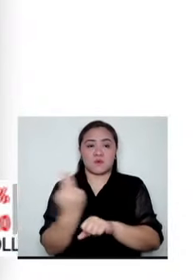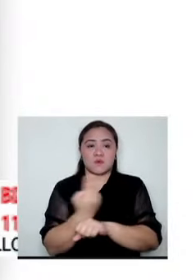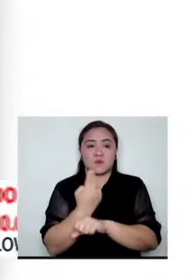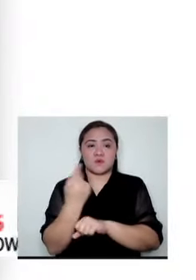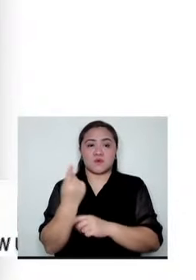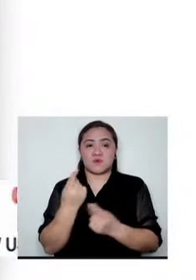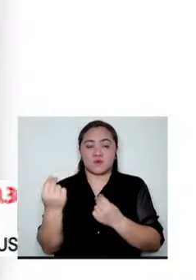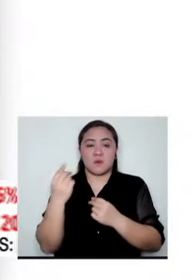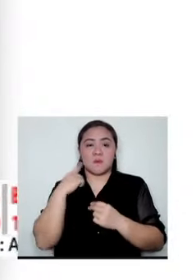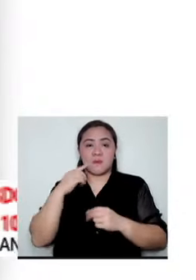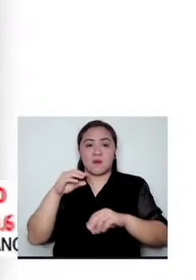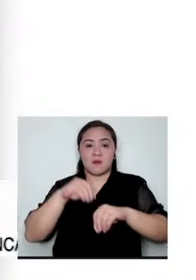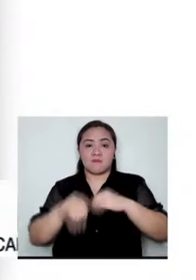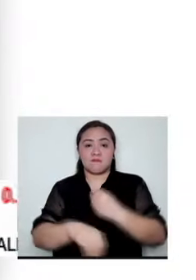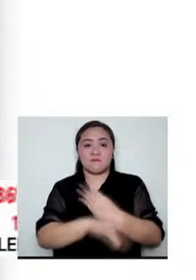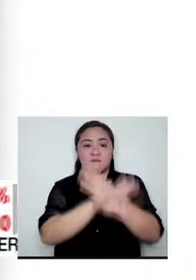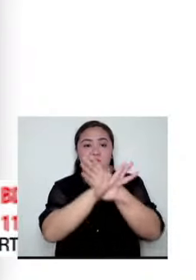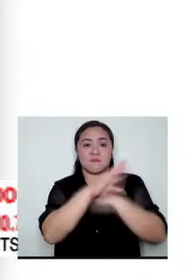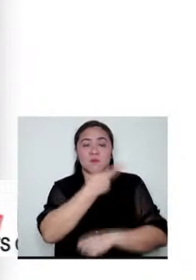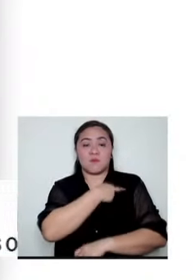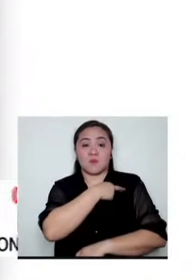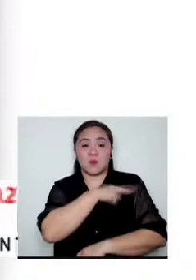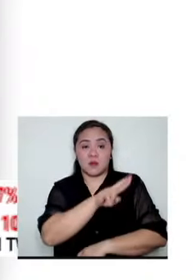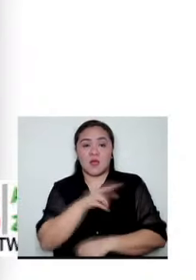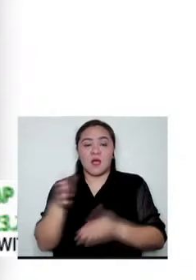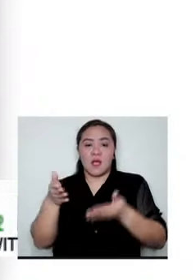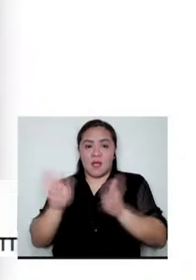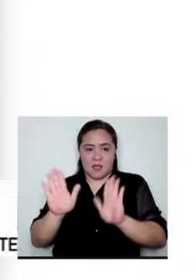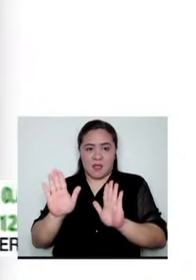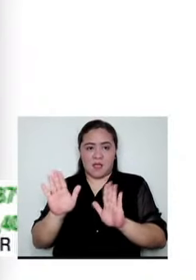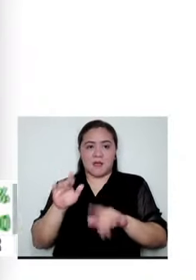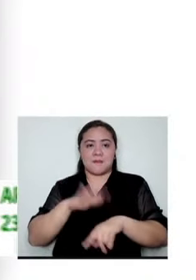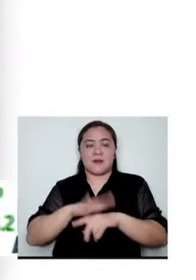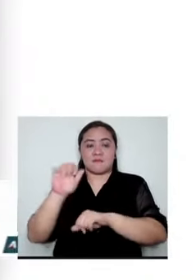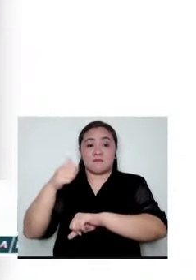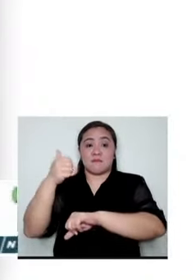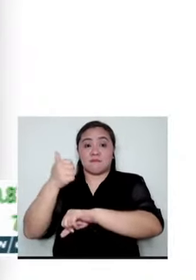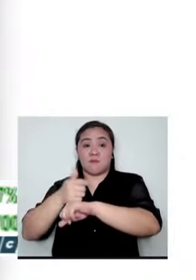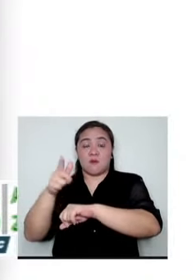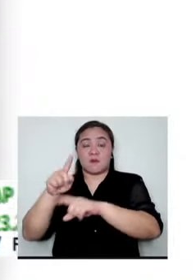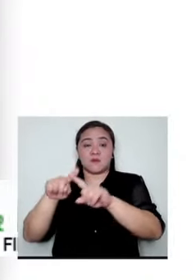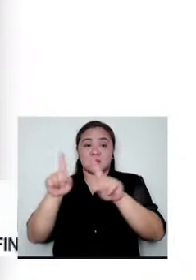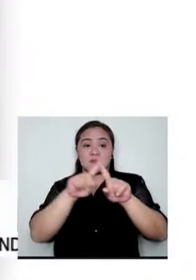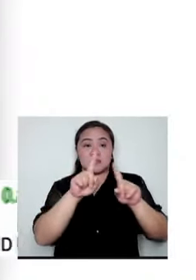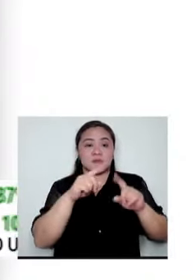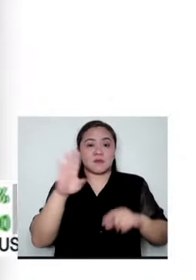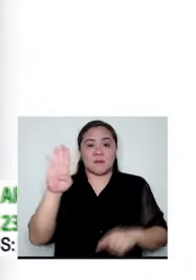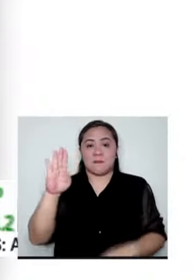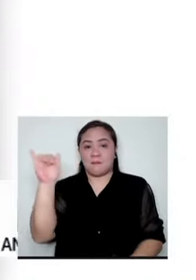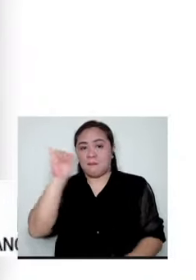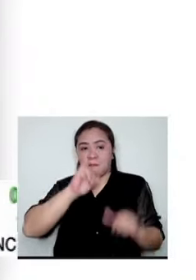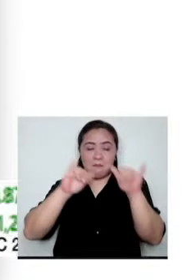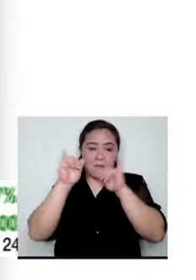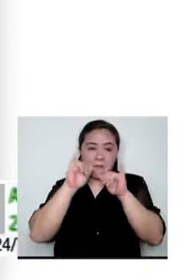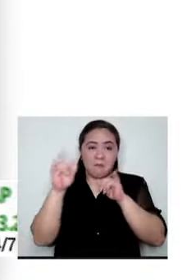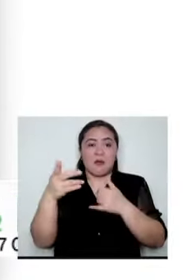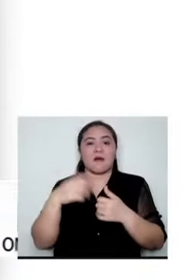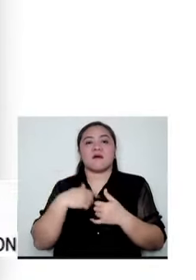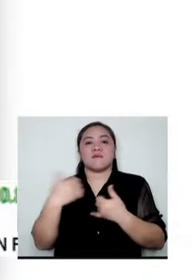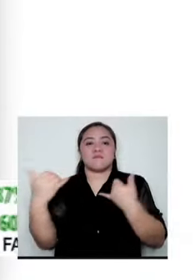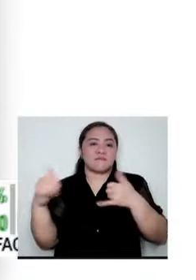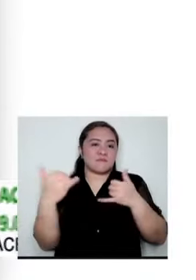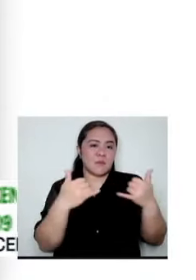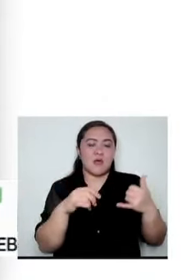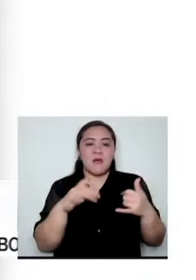religious gatherings will be allowed. Business establishments like bars, internet cafes, and amusement parks are barred from operating.